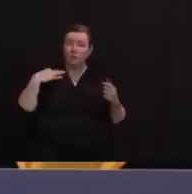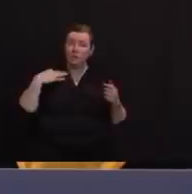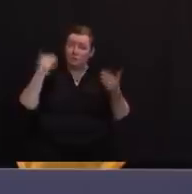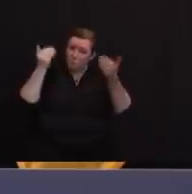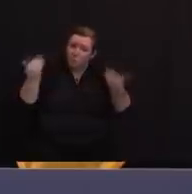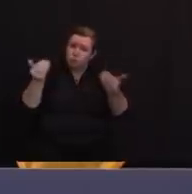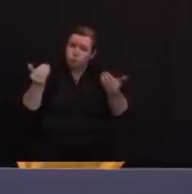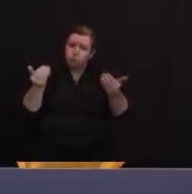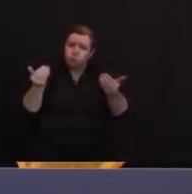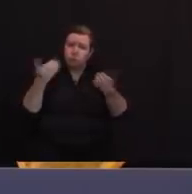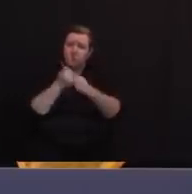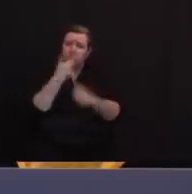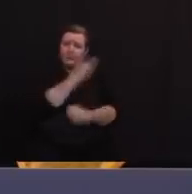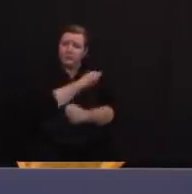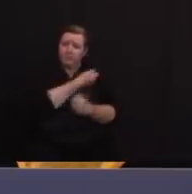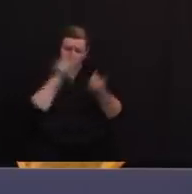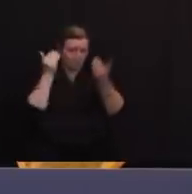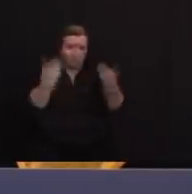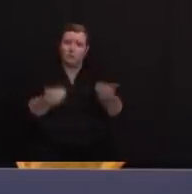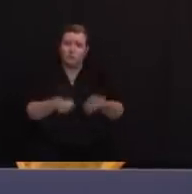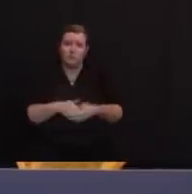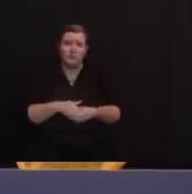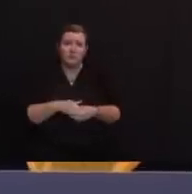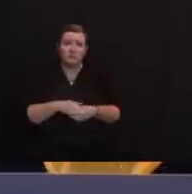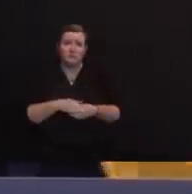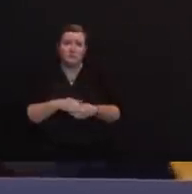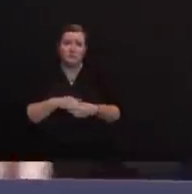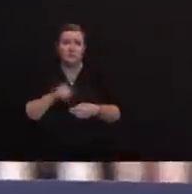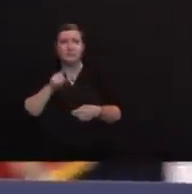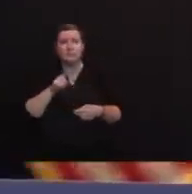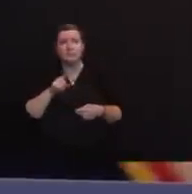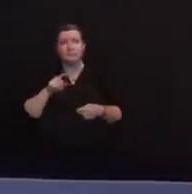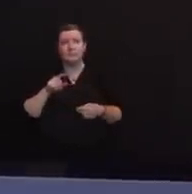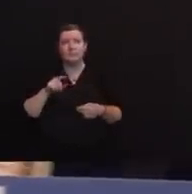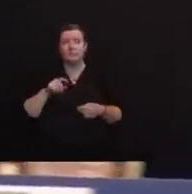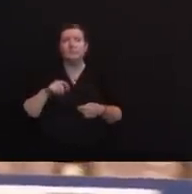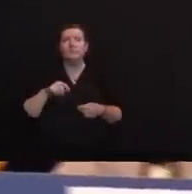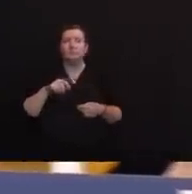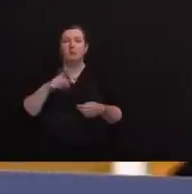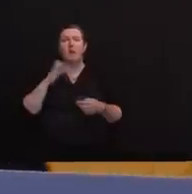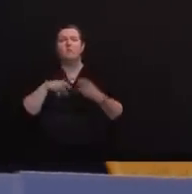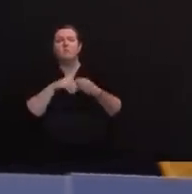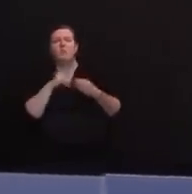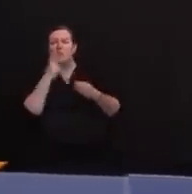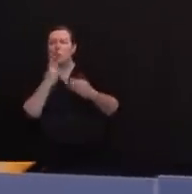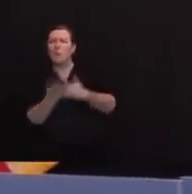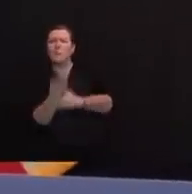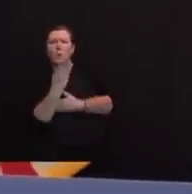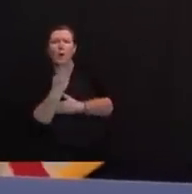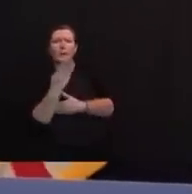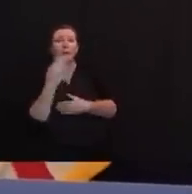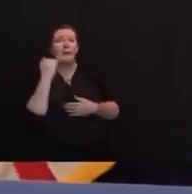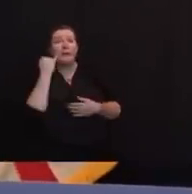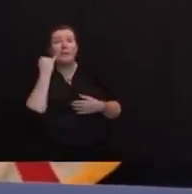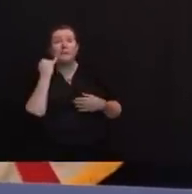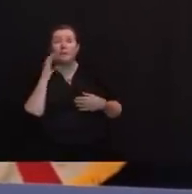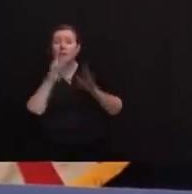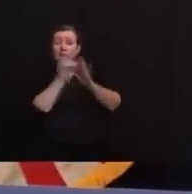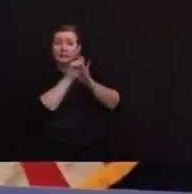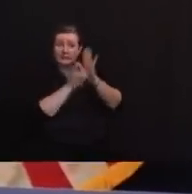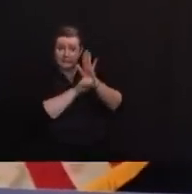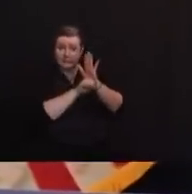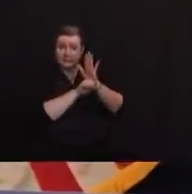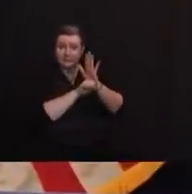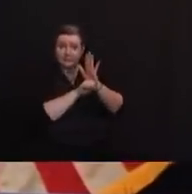some workforce. If I could just add that I do know, because I looked at this morning, if you look at our state vaccination plan,